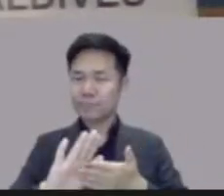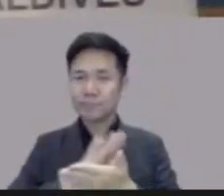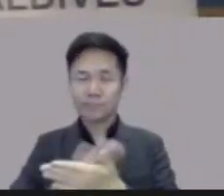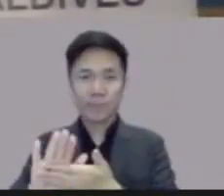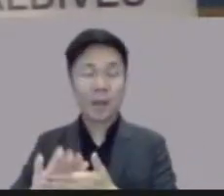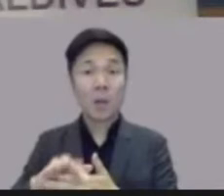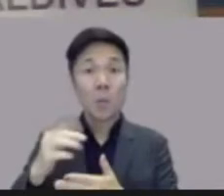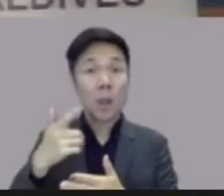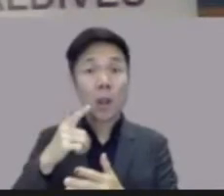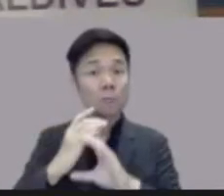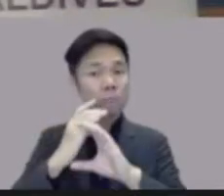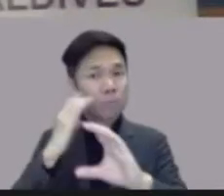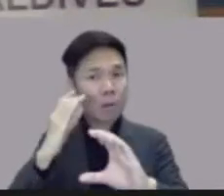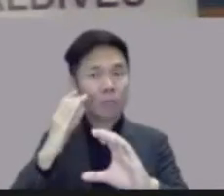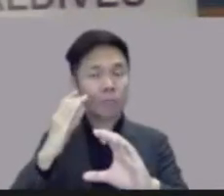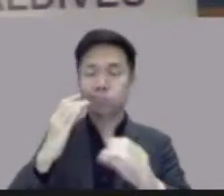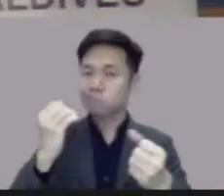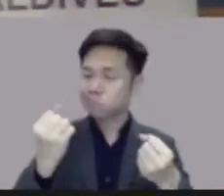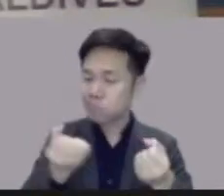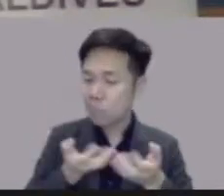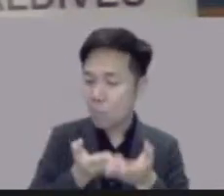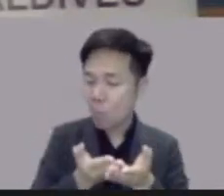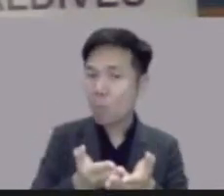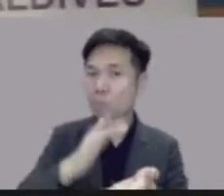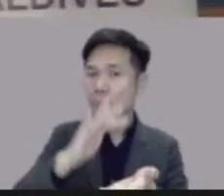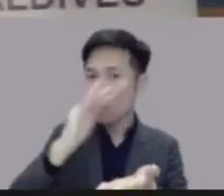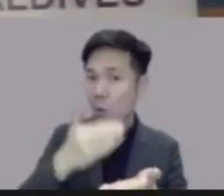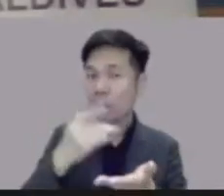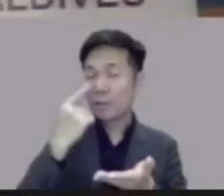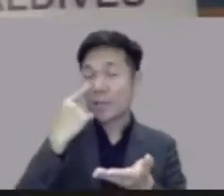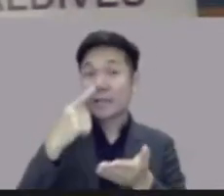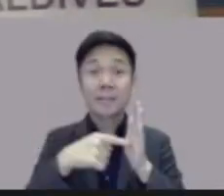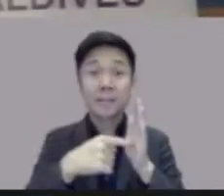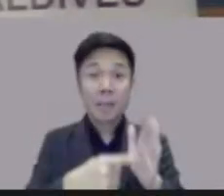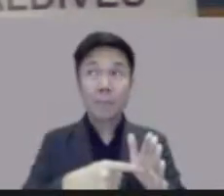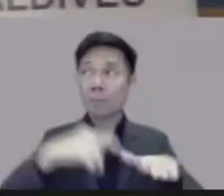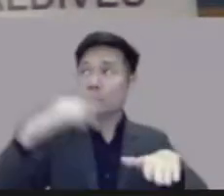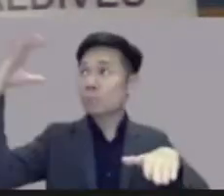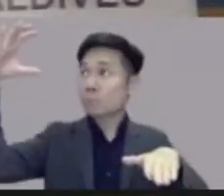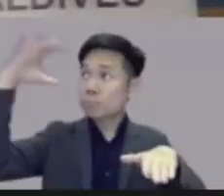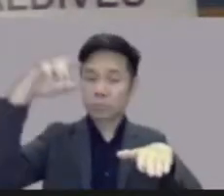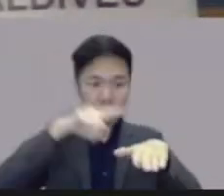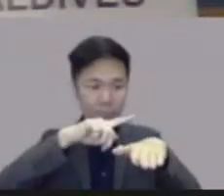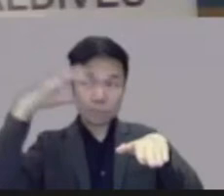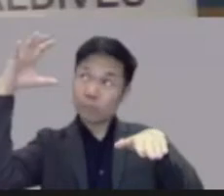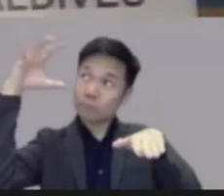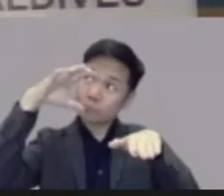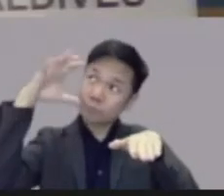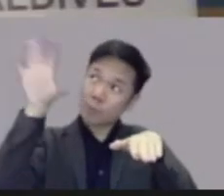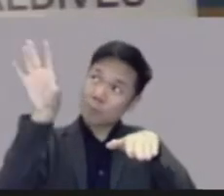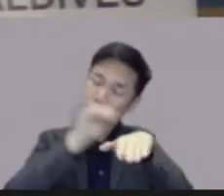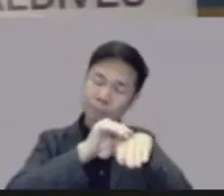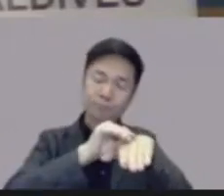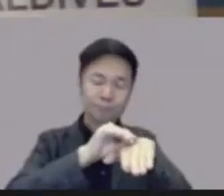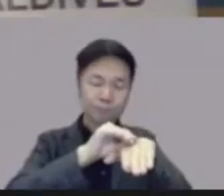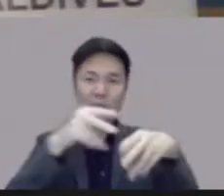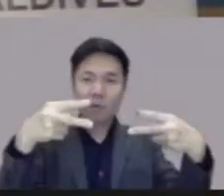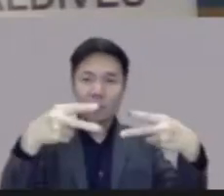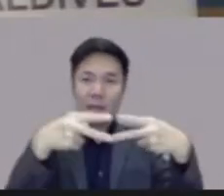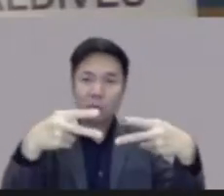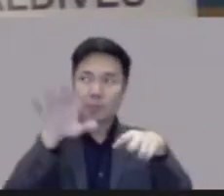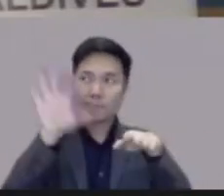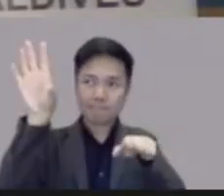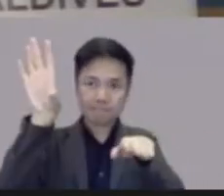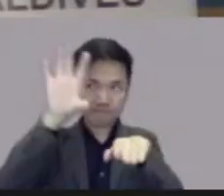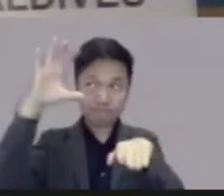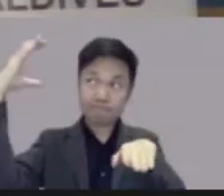transport in the Maldives installment of solar diesel hybrid system in several at Halls we have established 79 protected areas under